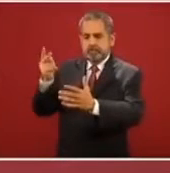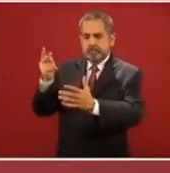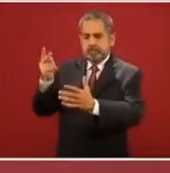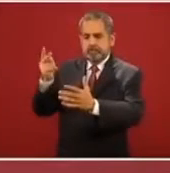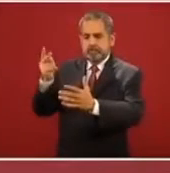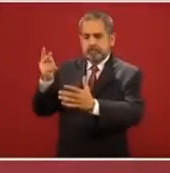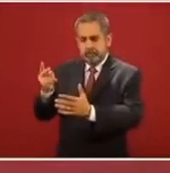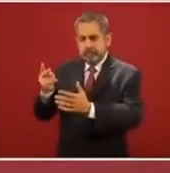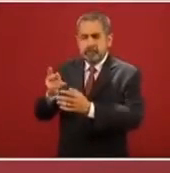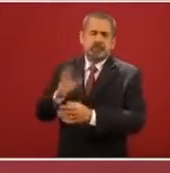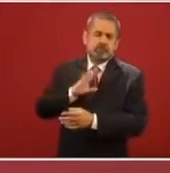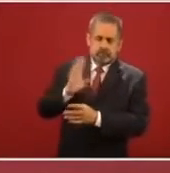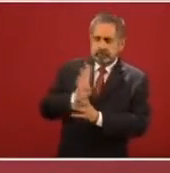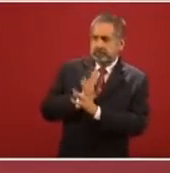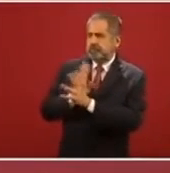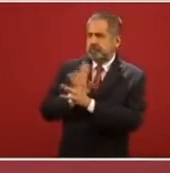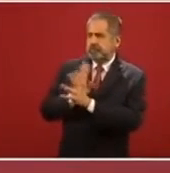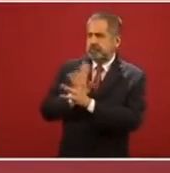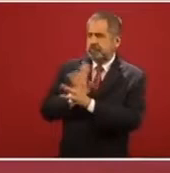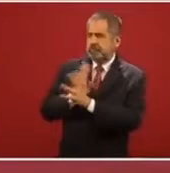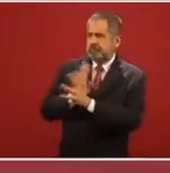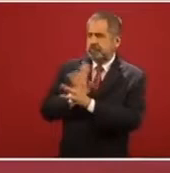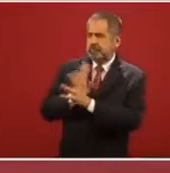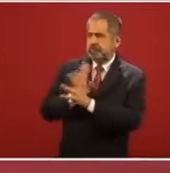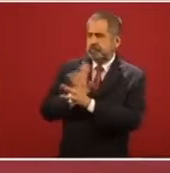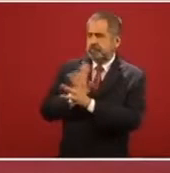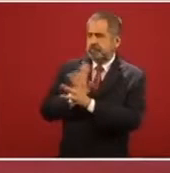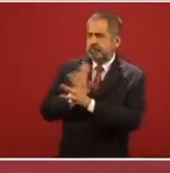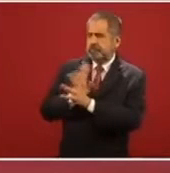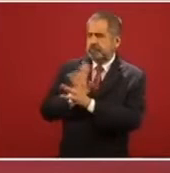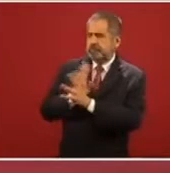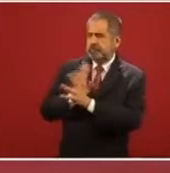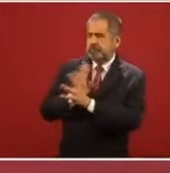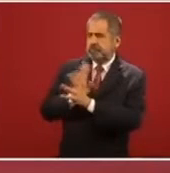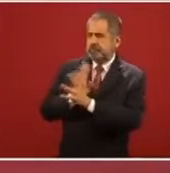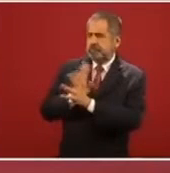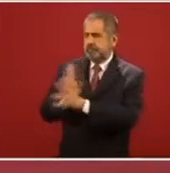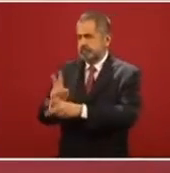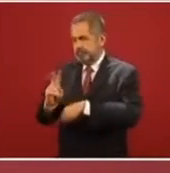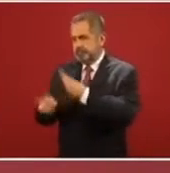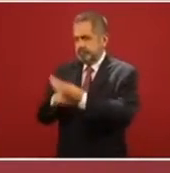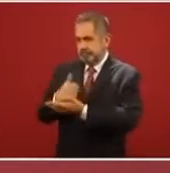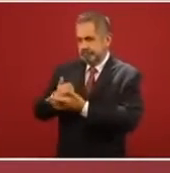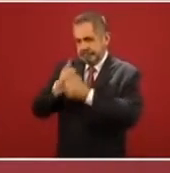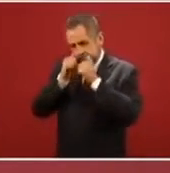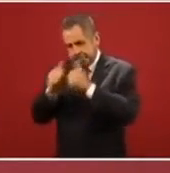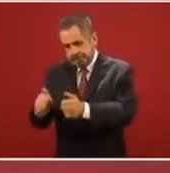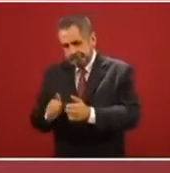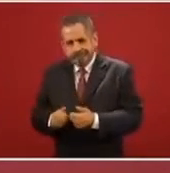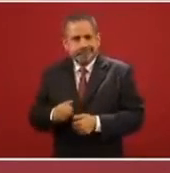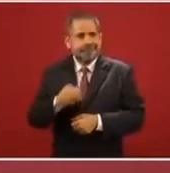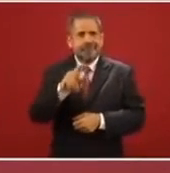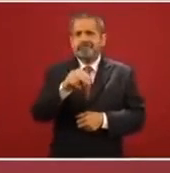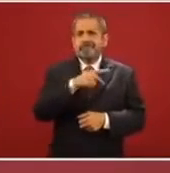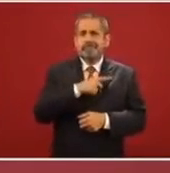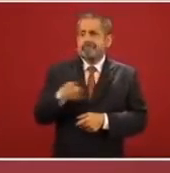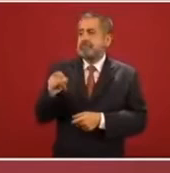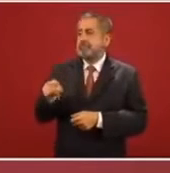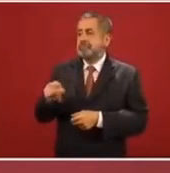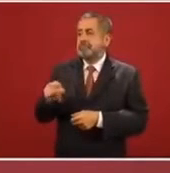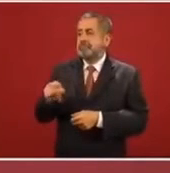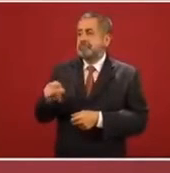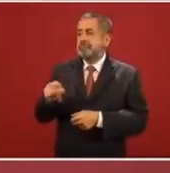consultation areas en los servicios de urgencias and in the urgent services area, y por supuesto en los